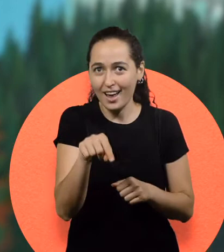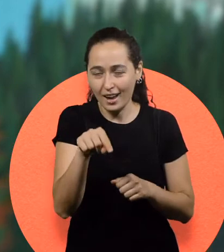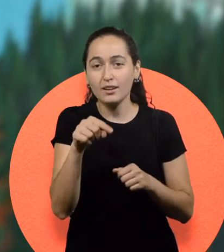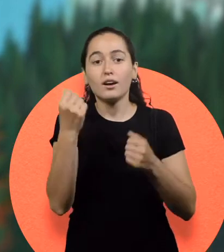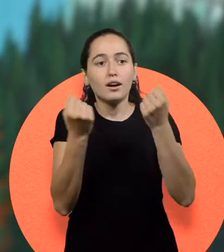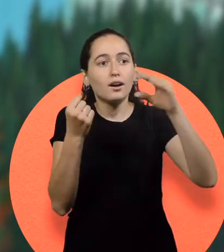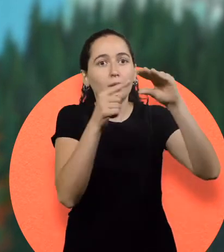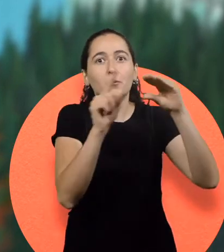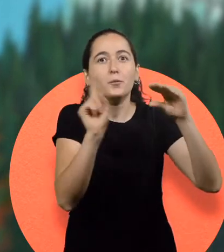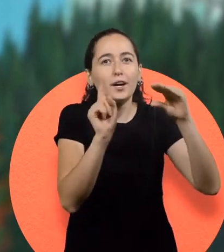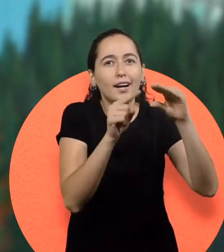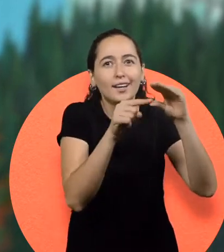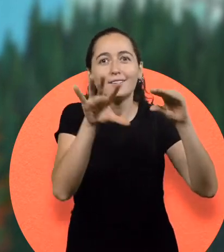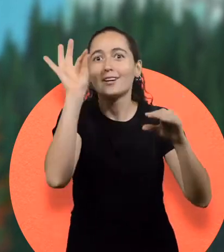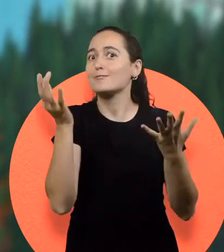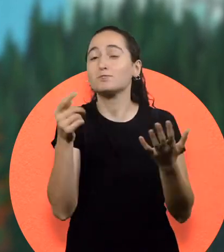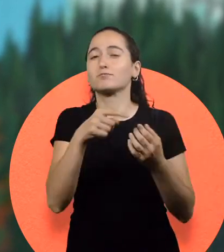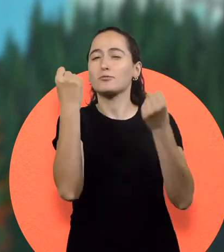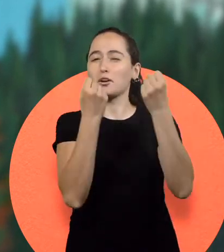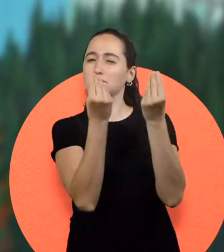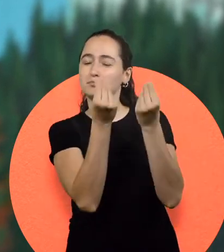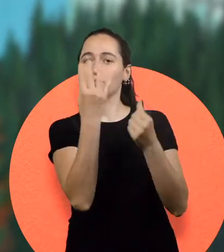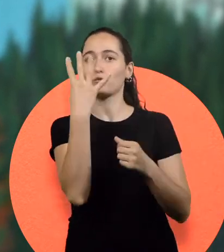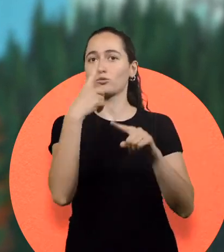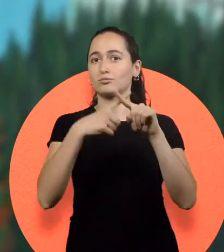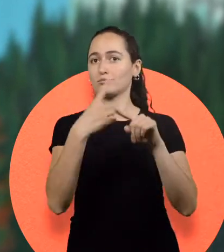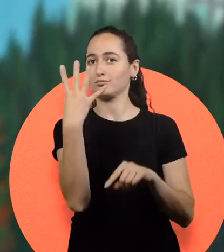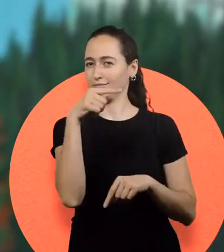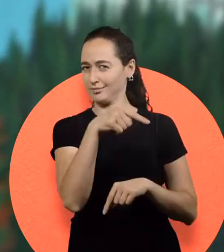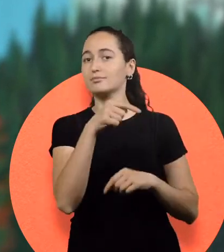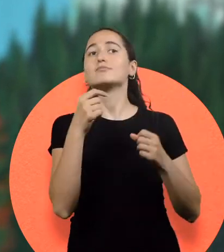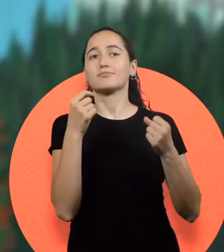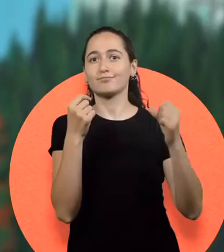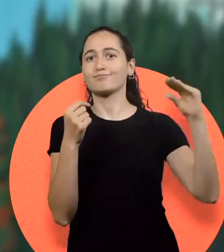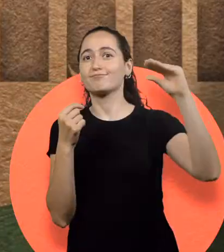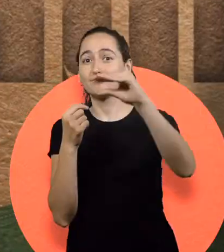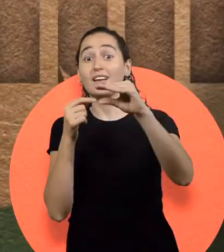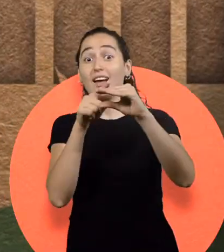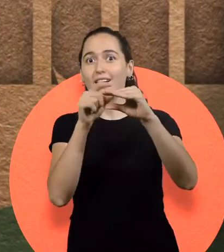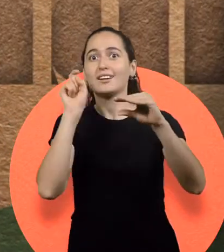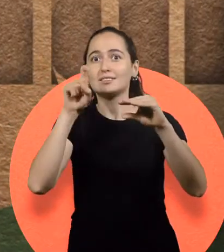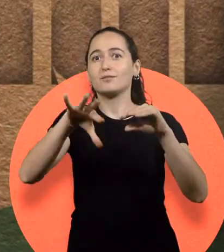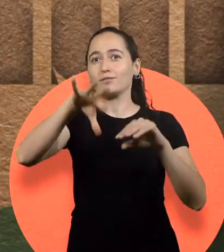Look, you can see the tyre tracks. It looks like a large four-wheel drive. We're getting closer.